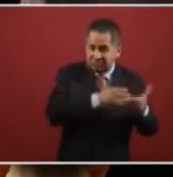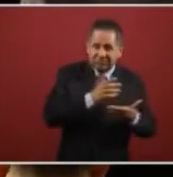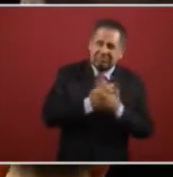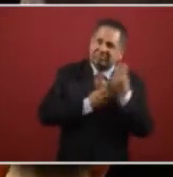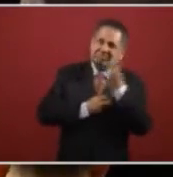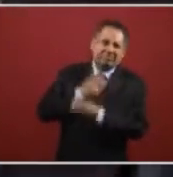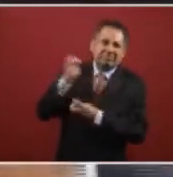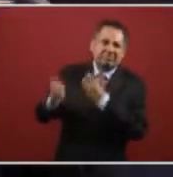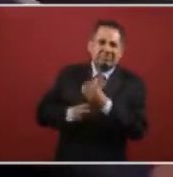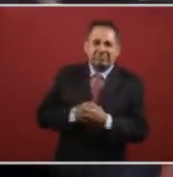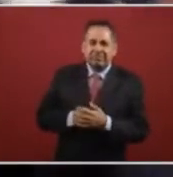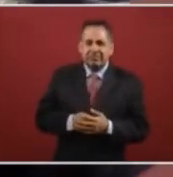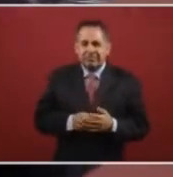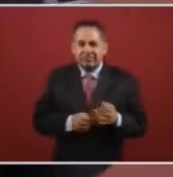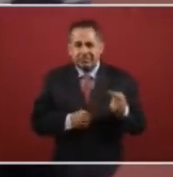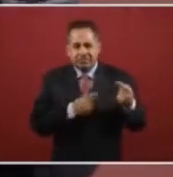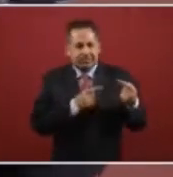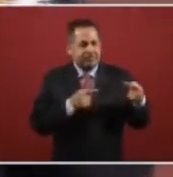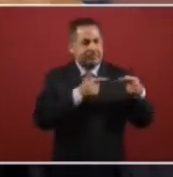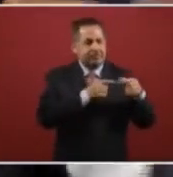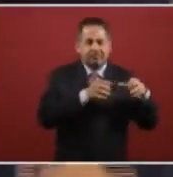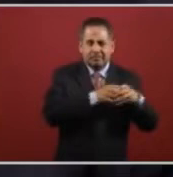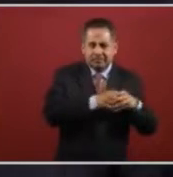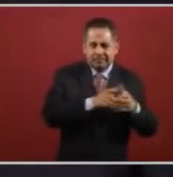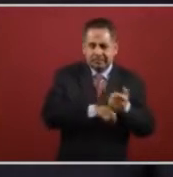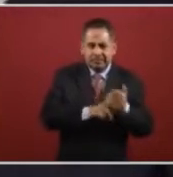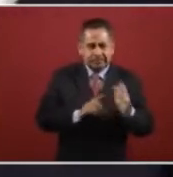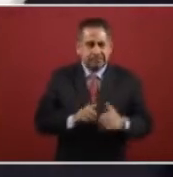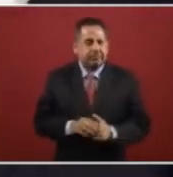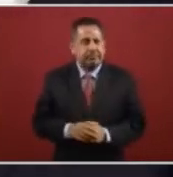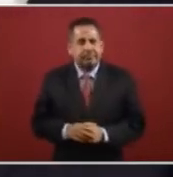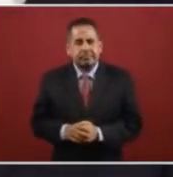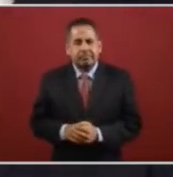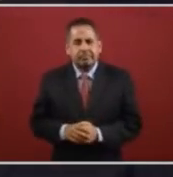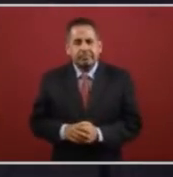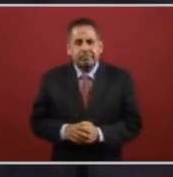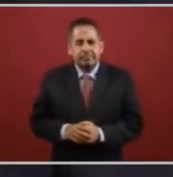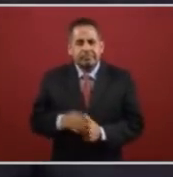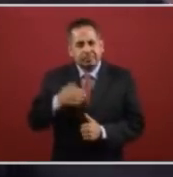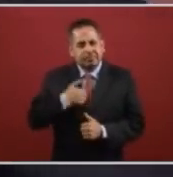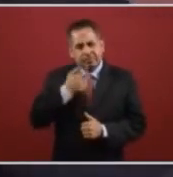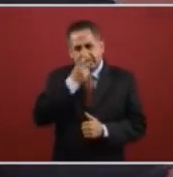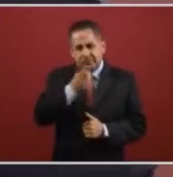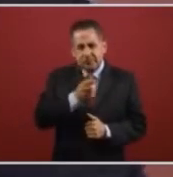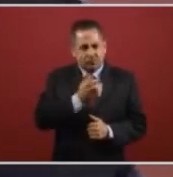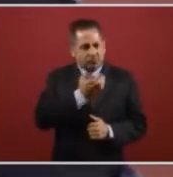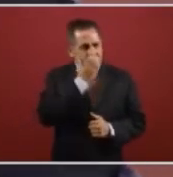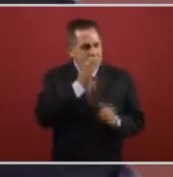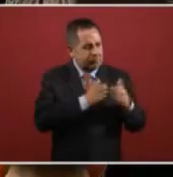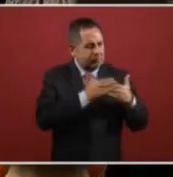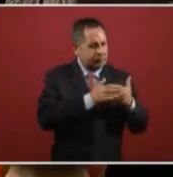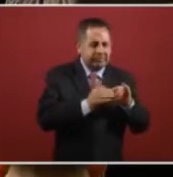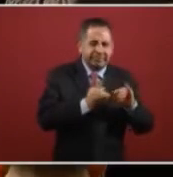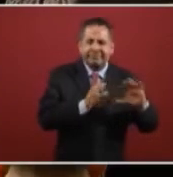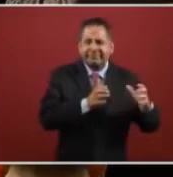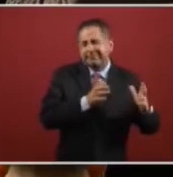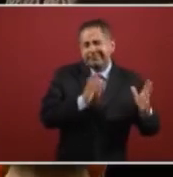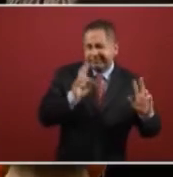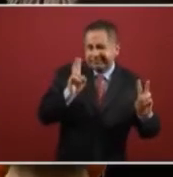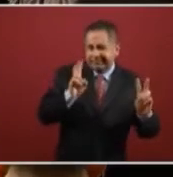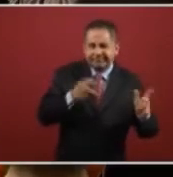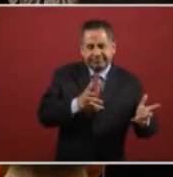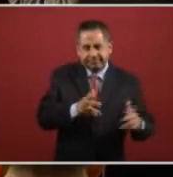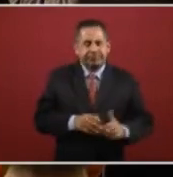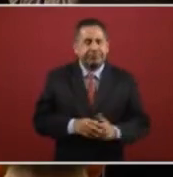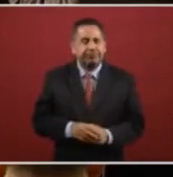left, where they meet, where these two extremes meet. That's why I say